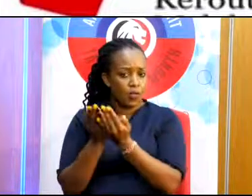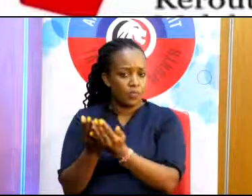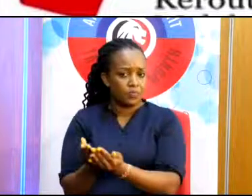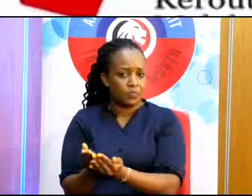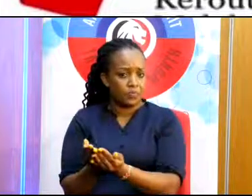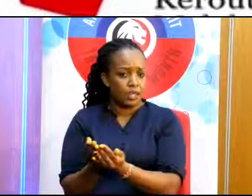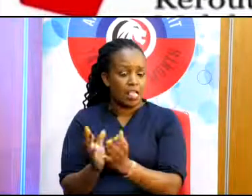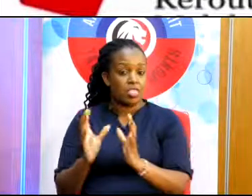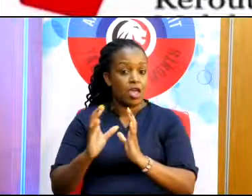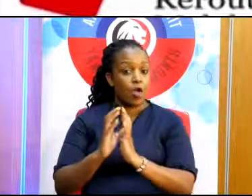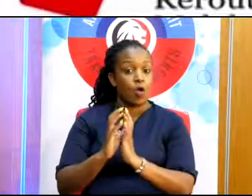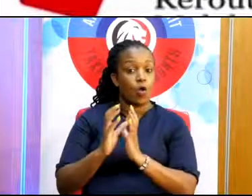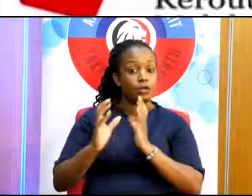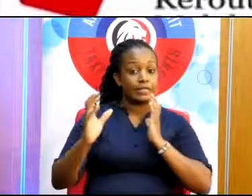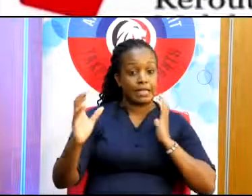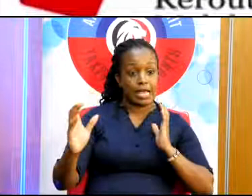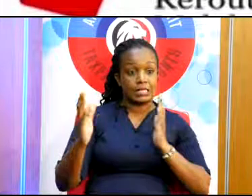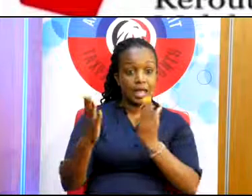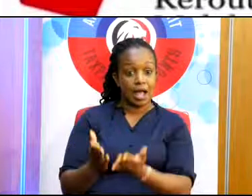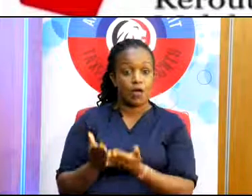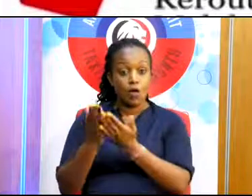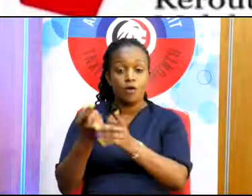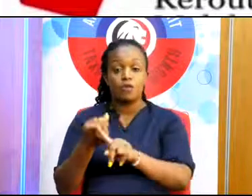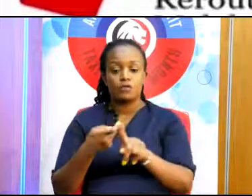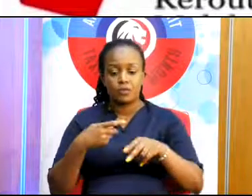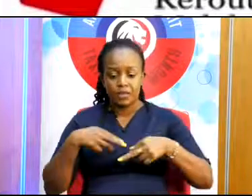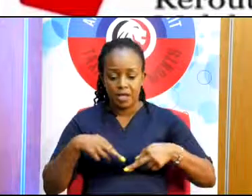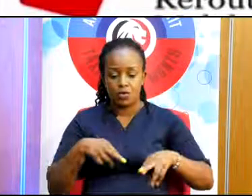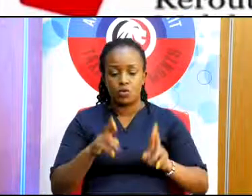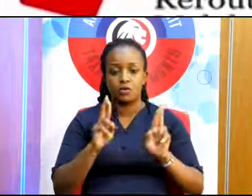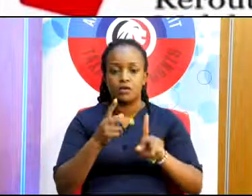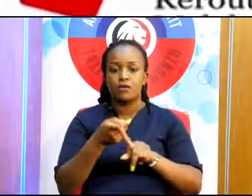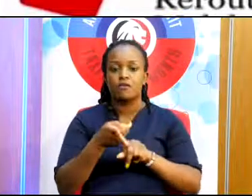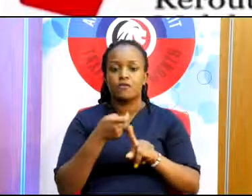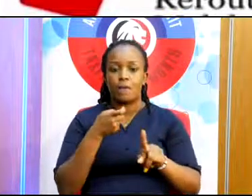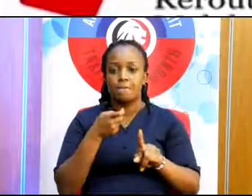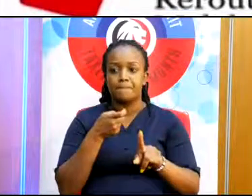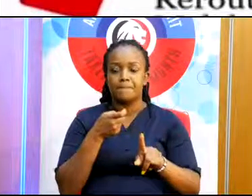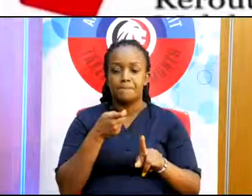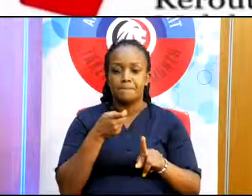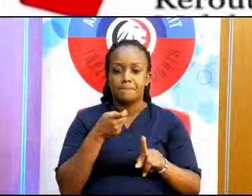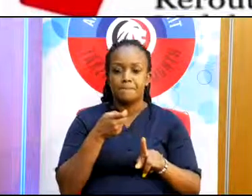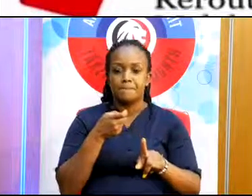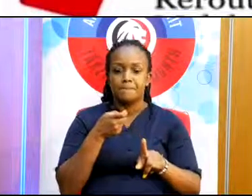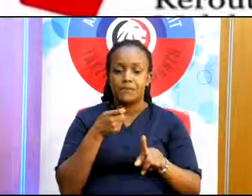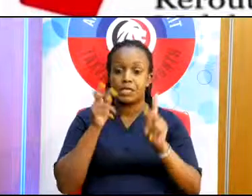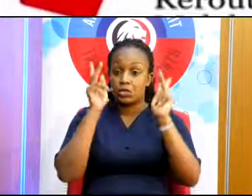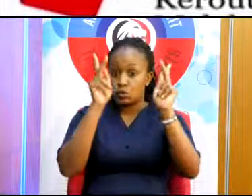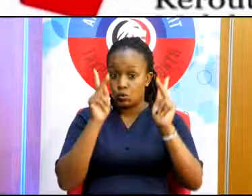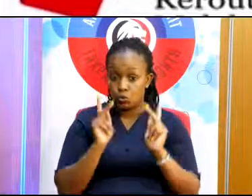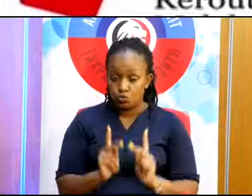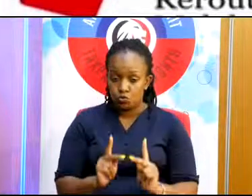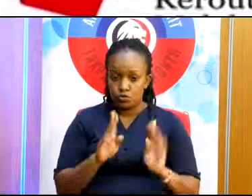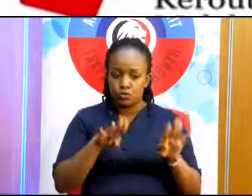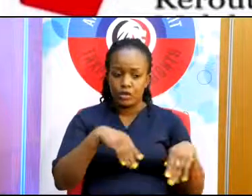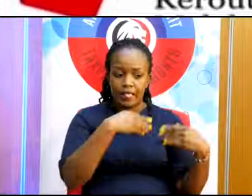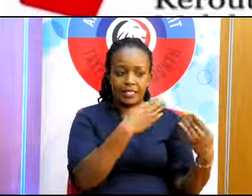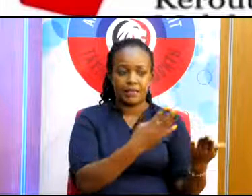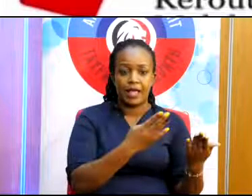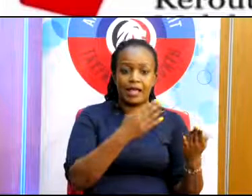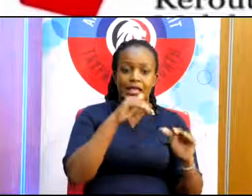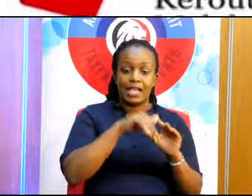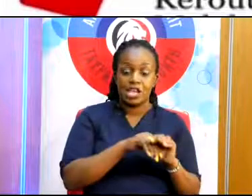of containers cargo from road into marine boats through Kisumu Paya for delivery into